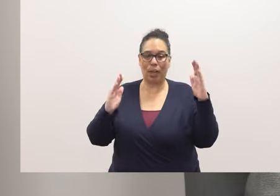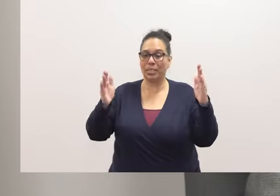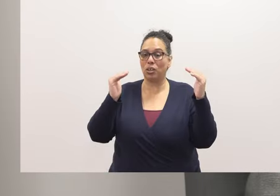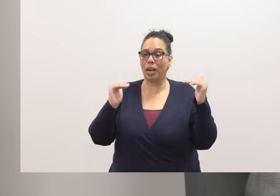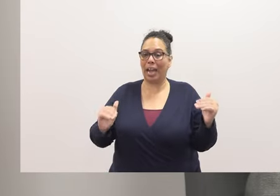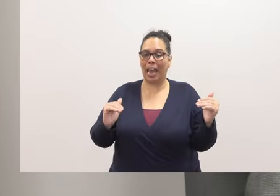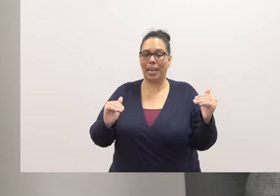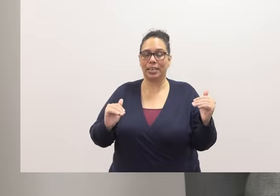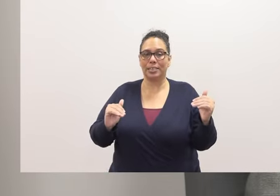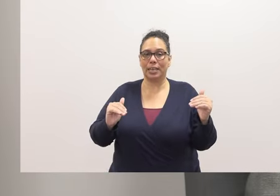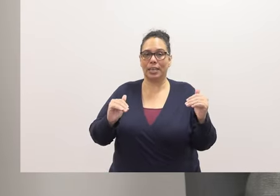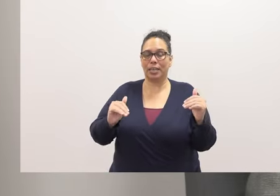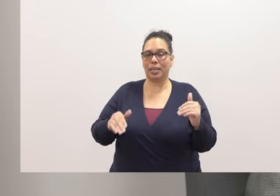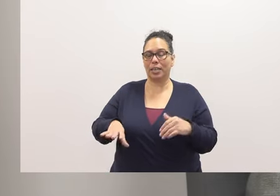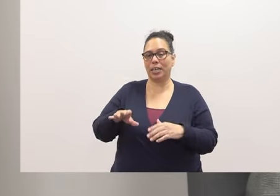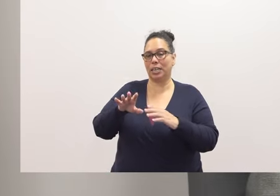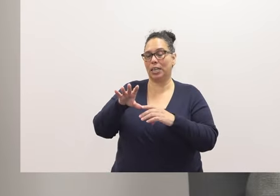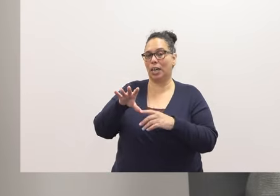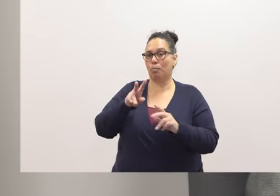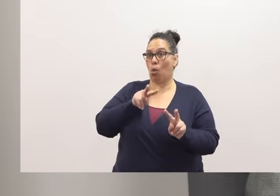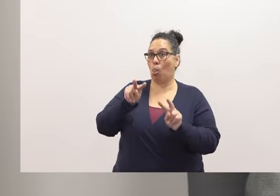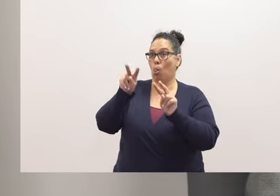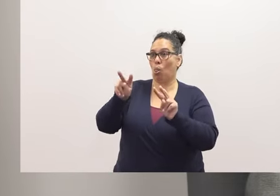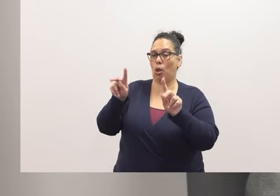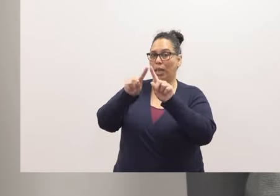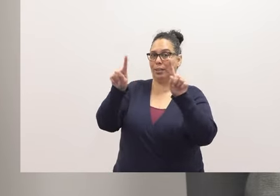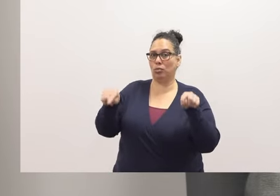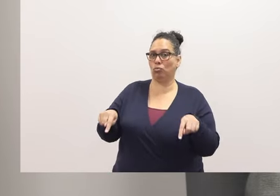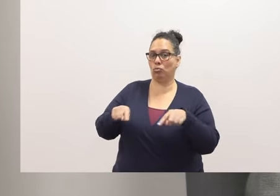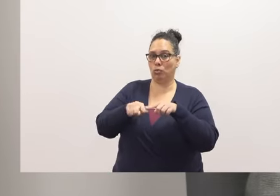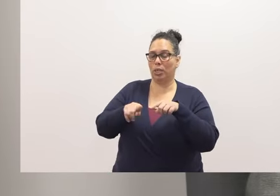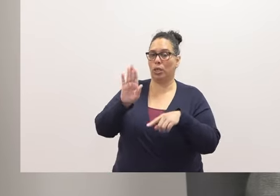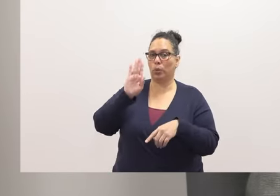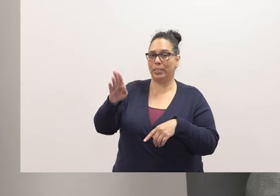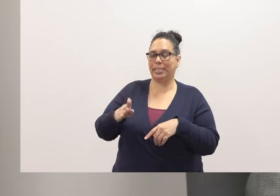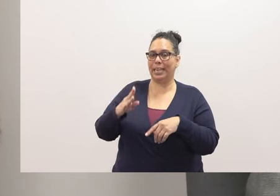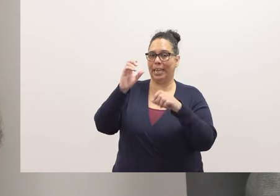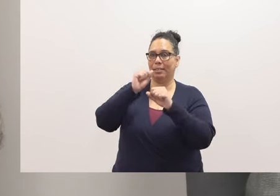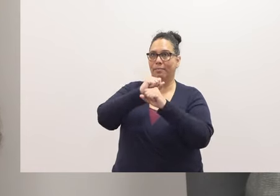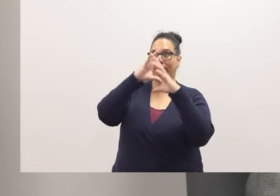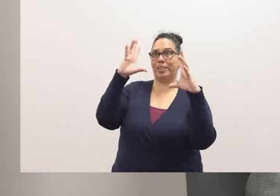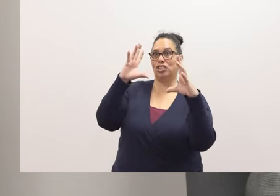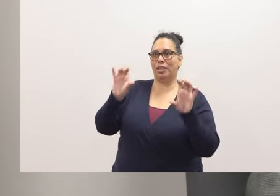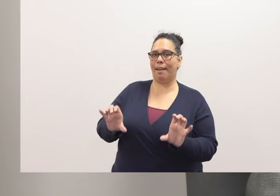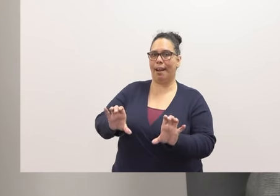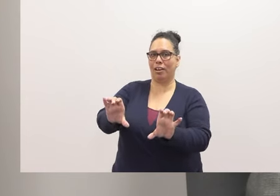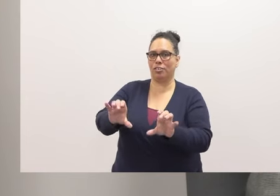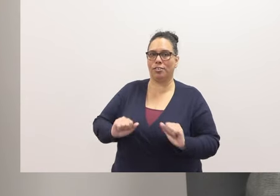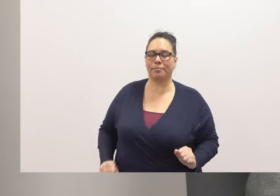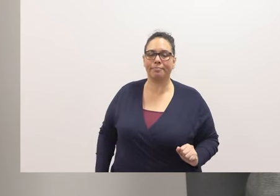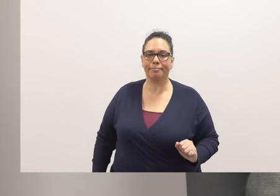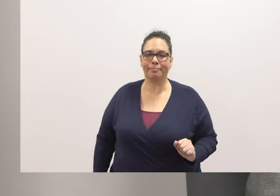Next, I'll direct your attention to the screen where we will see our vision in action.